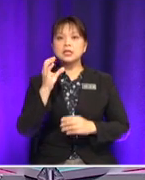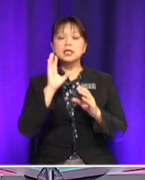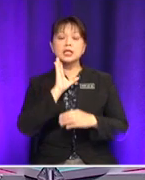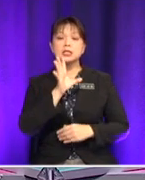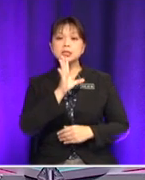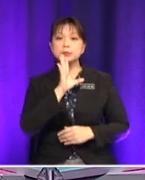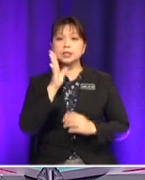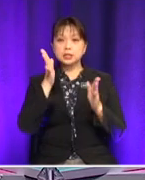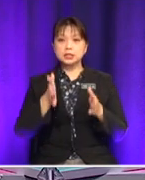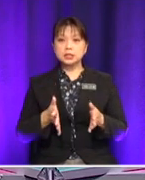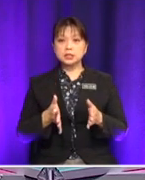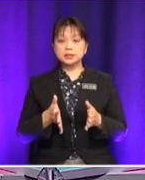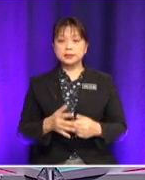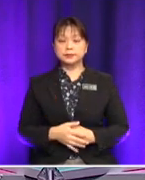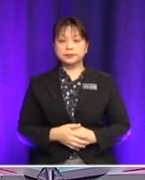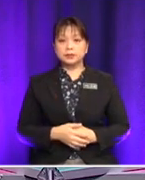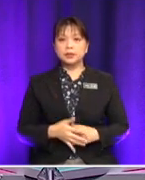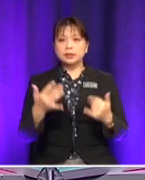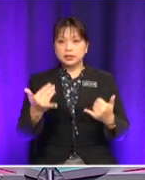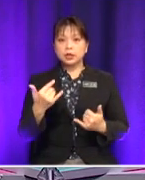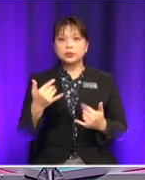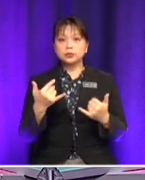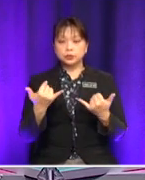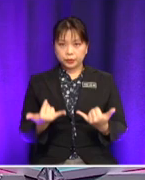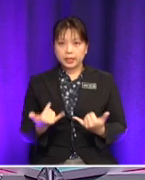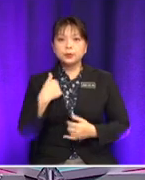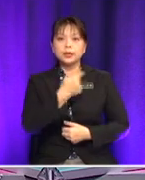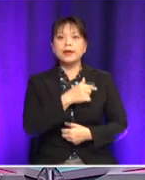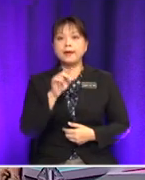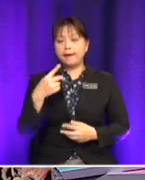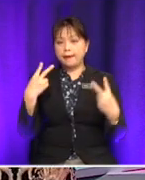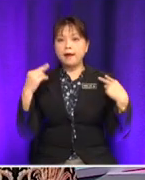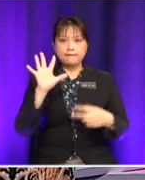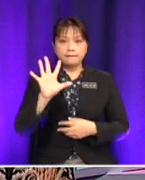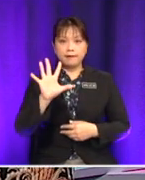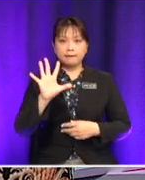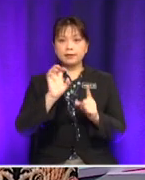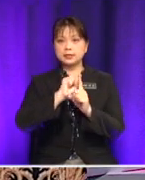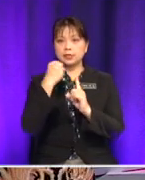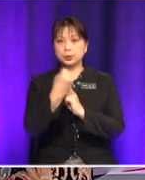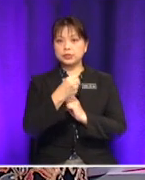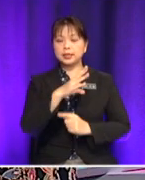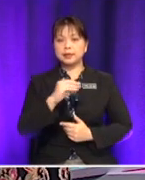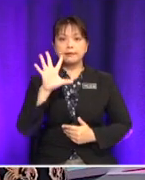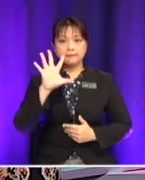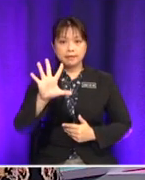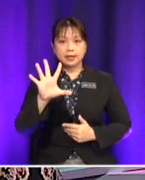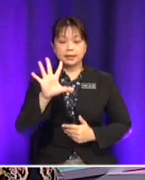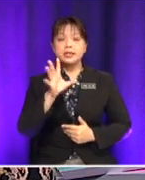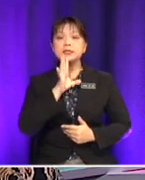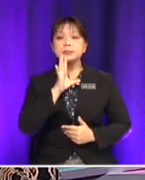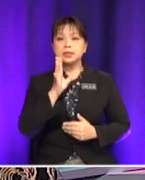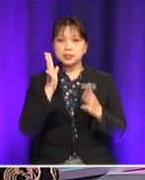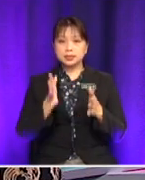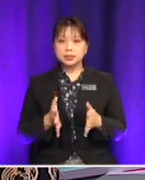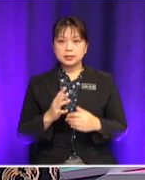only do five different situations with five different speakers. All right. All right? So let us begin. So, as usual, the one that I